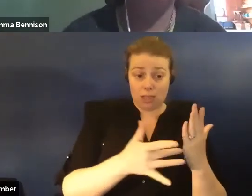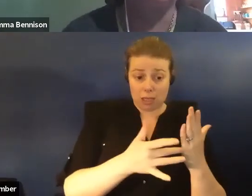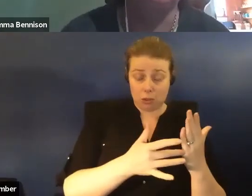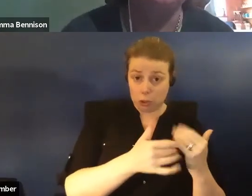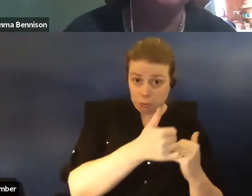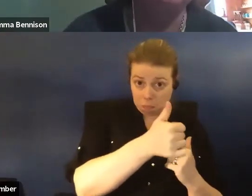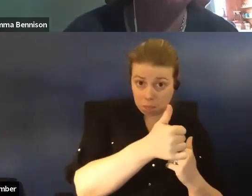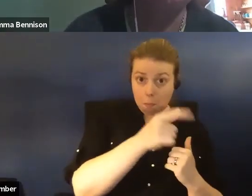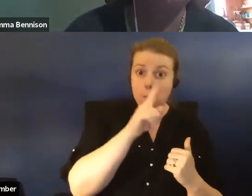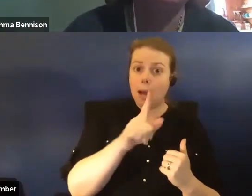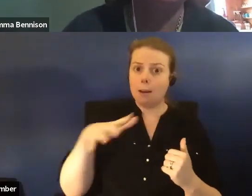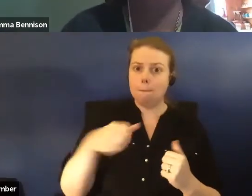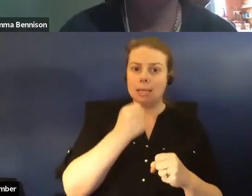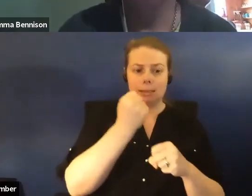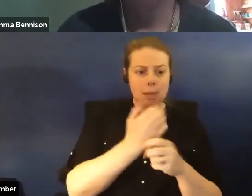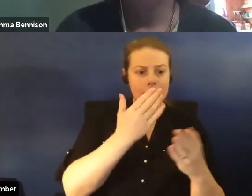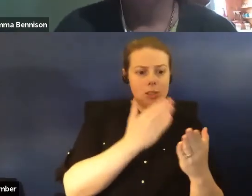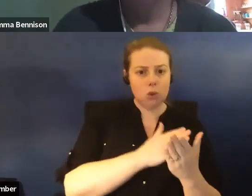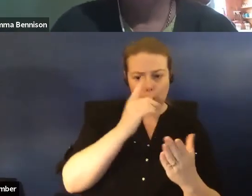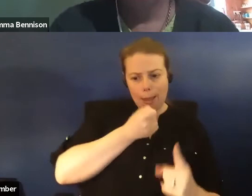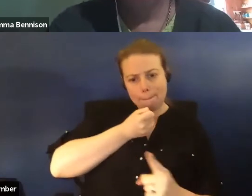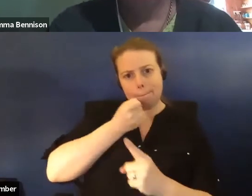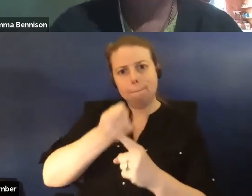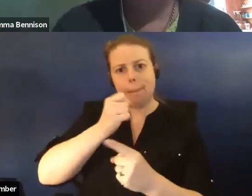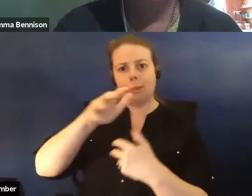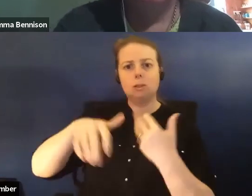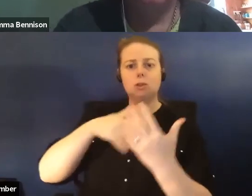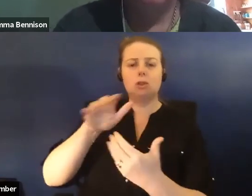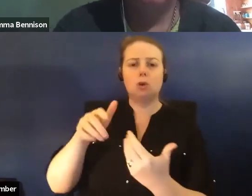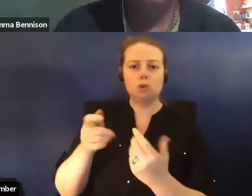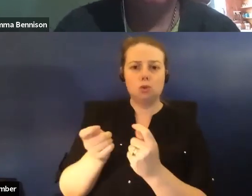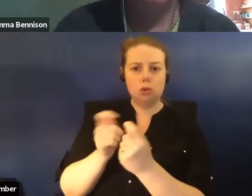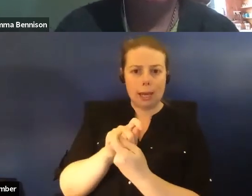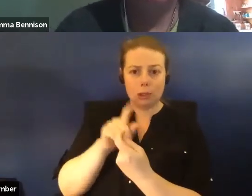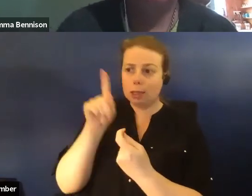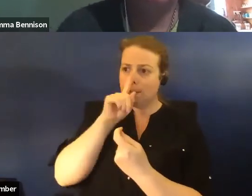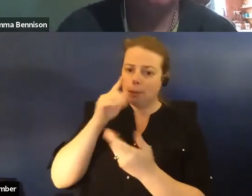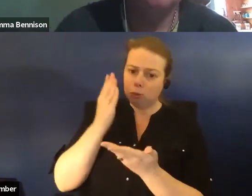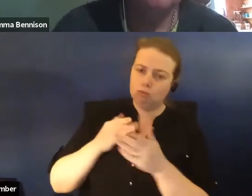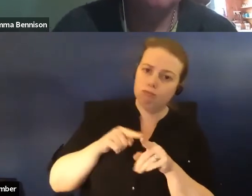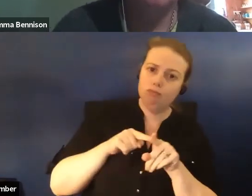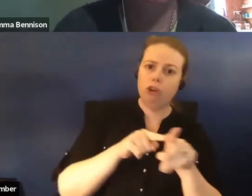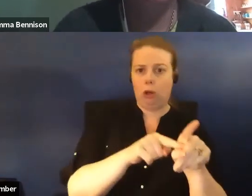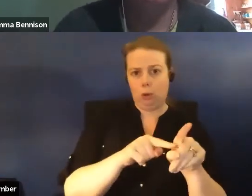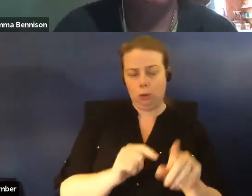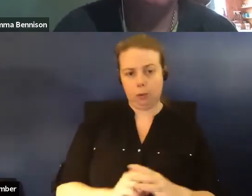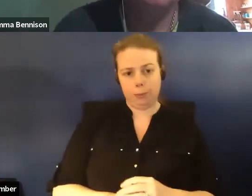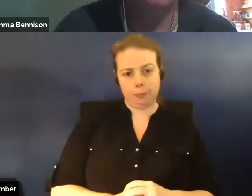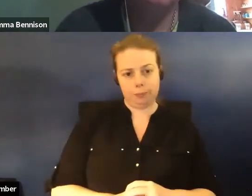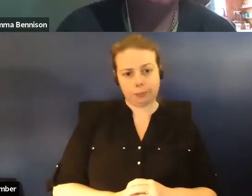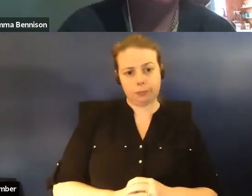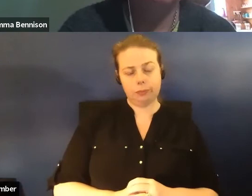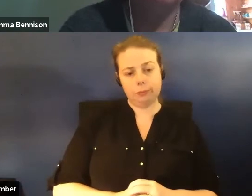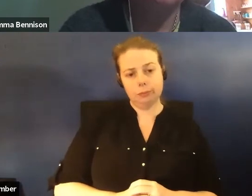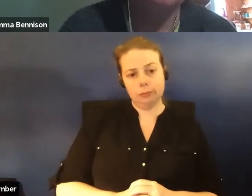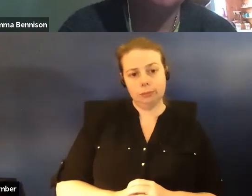that the policy creates meaningful social change. And two of the policies which interrelate with this going forward will obviously